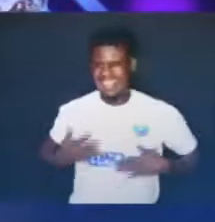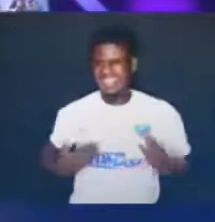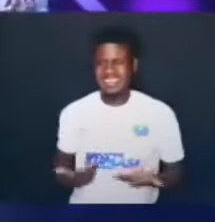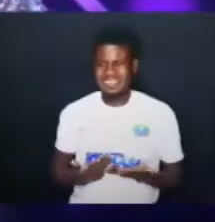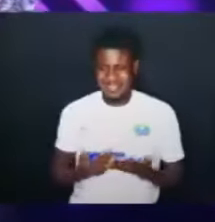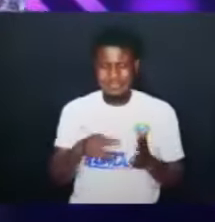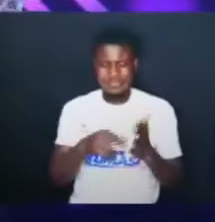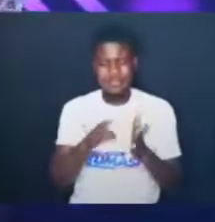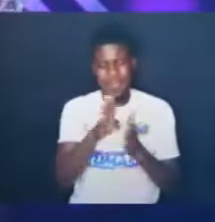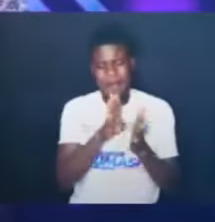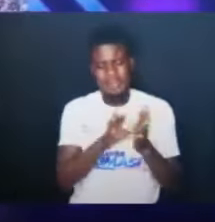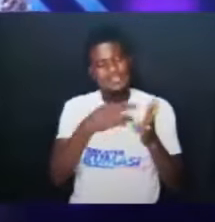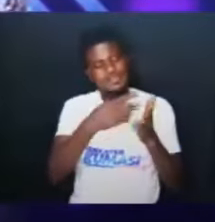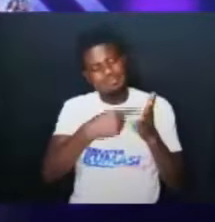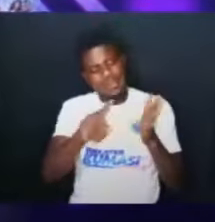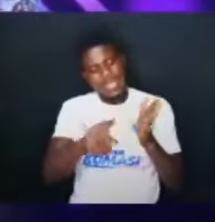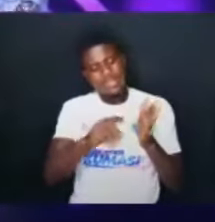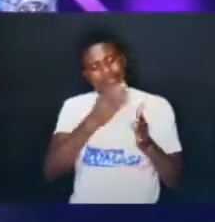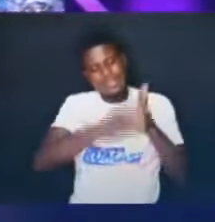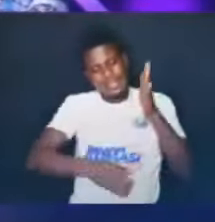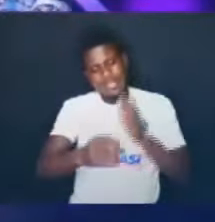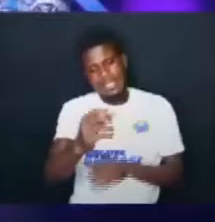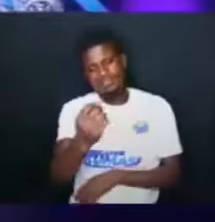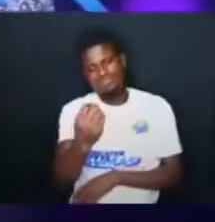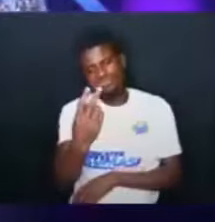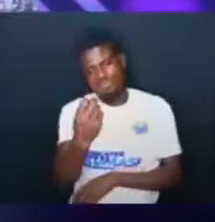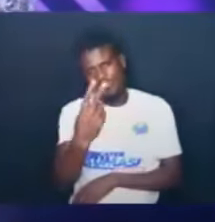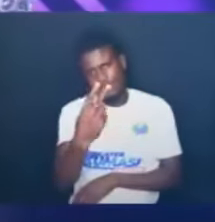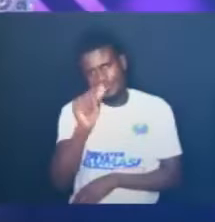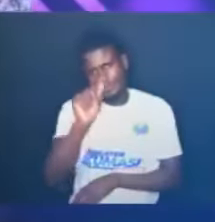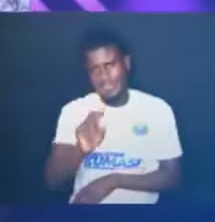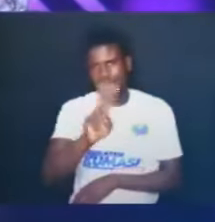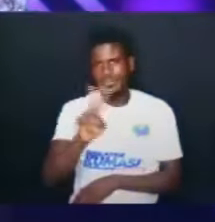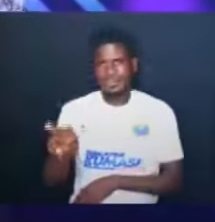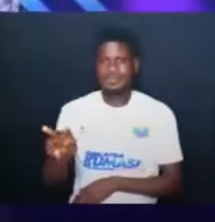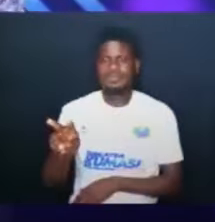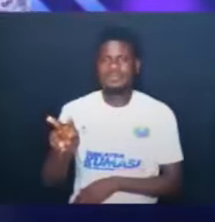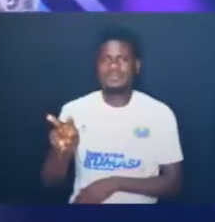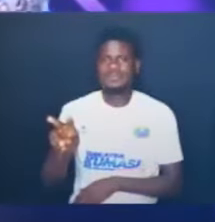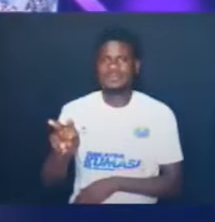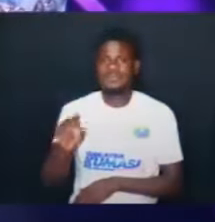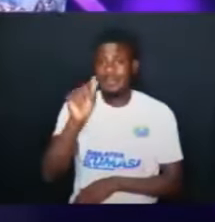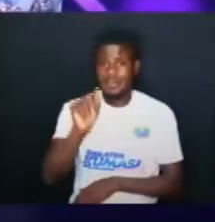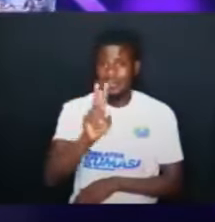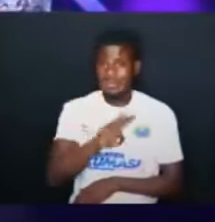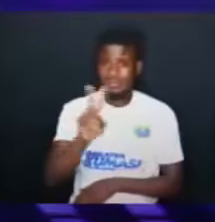Mark chapter 12 ye hwe Mark asempa no etidu mie no verse 22 ya kan efi nyimu edionu verse 22